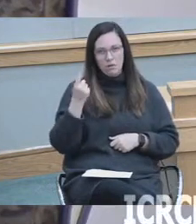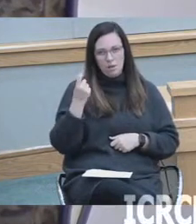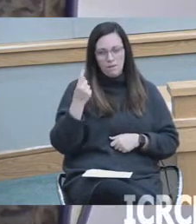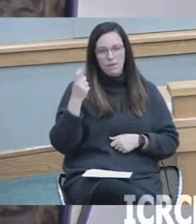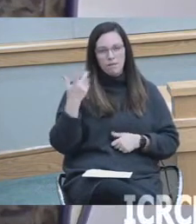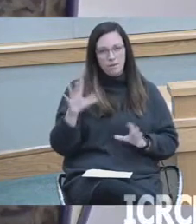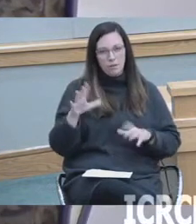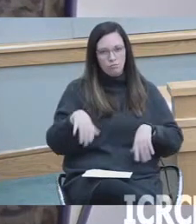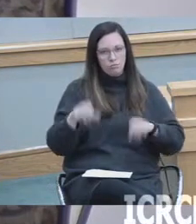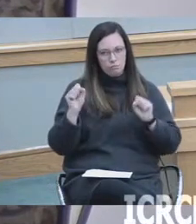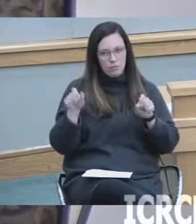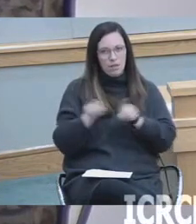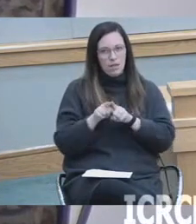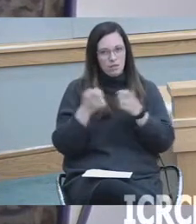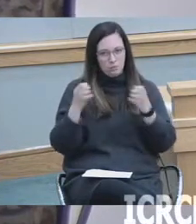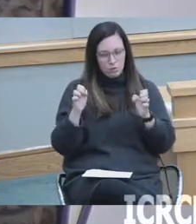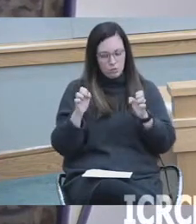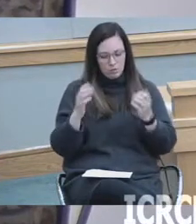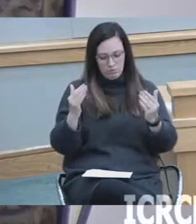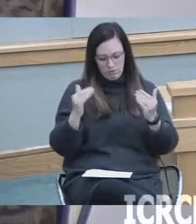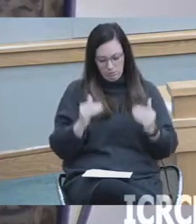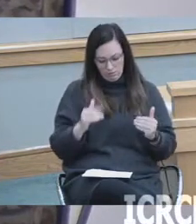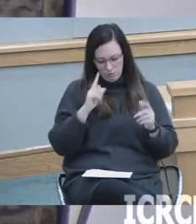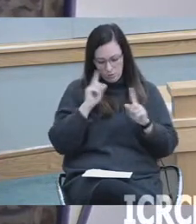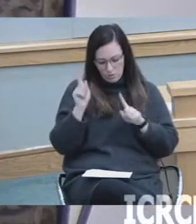an emergency. Next is ordinance